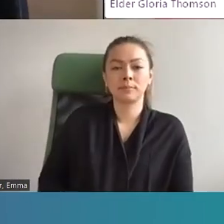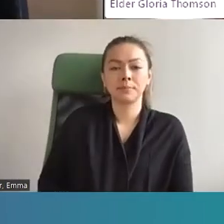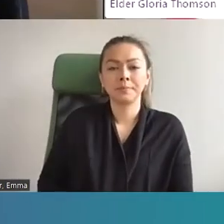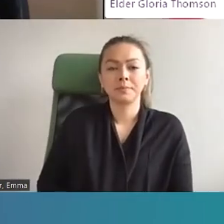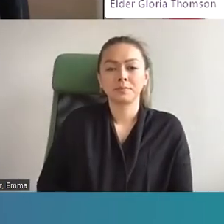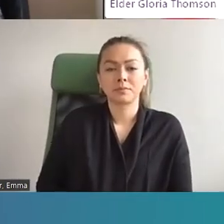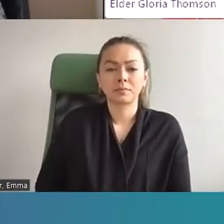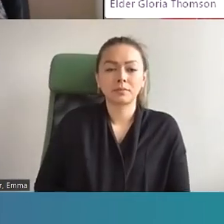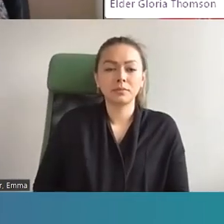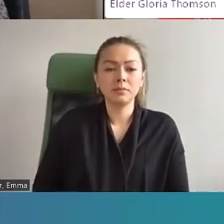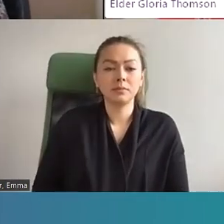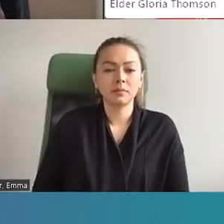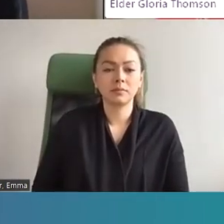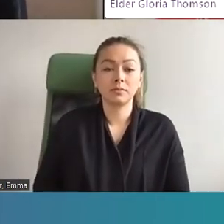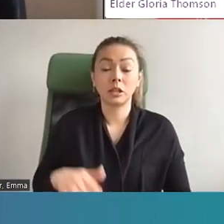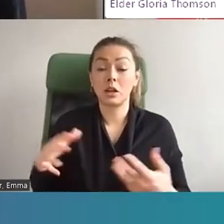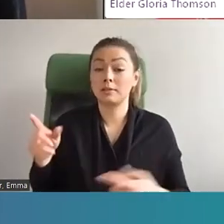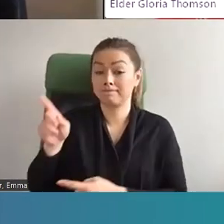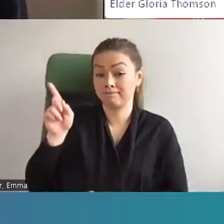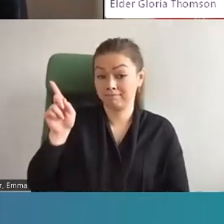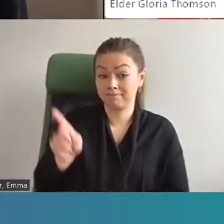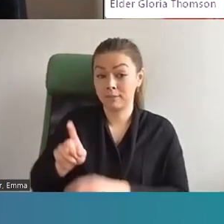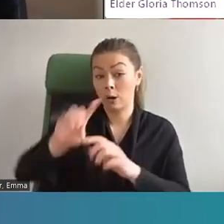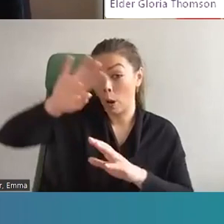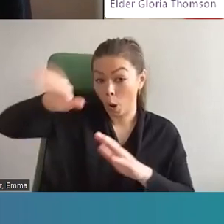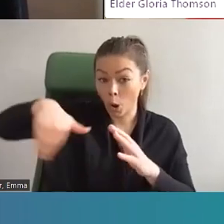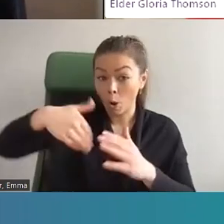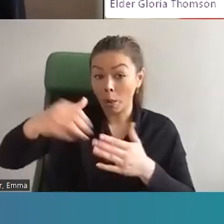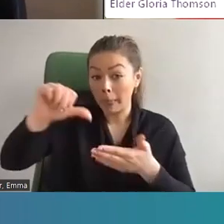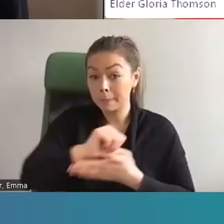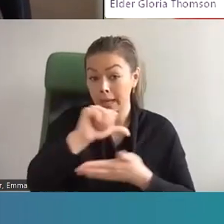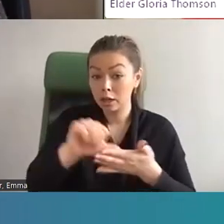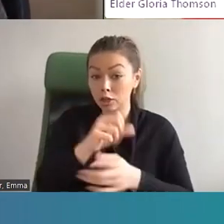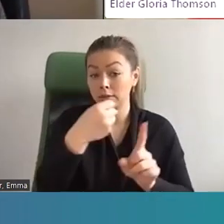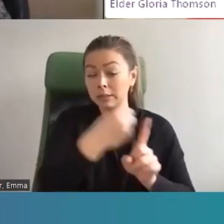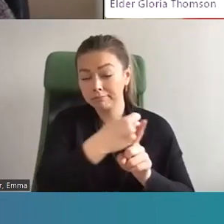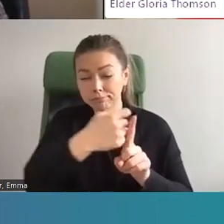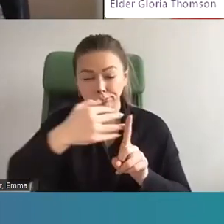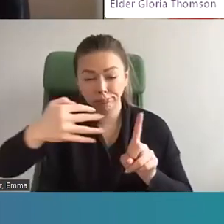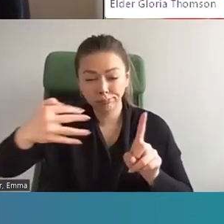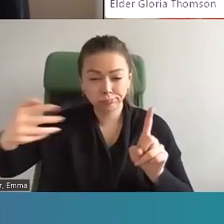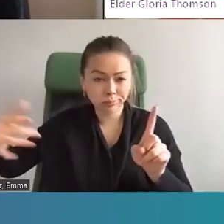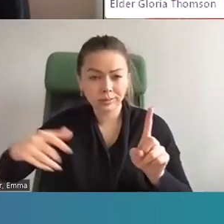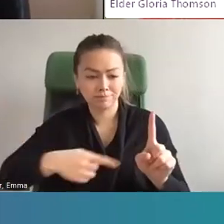a whole page of what the senator's responsibilities are.